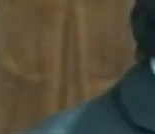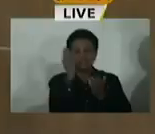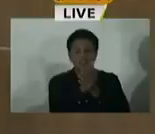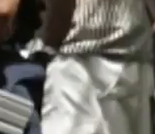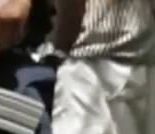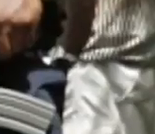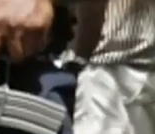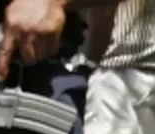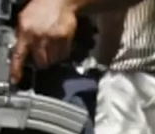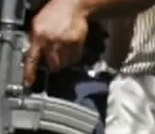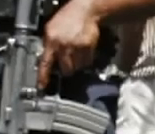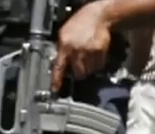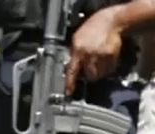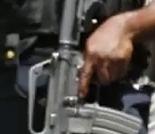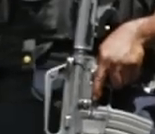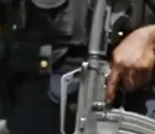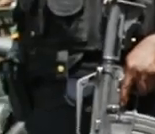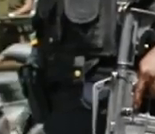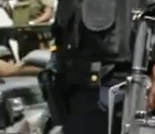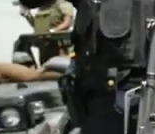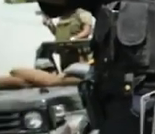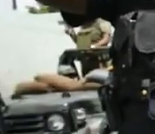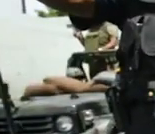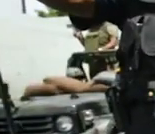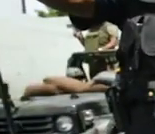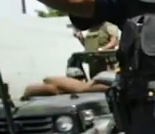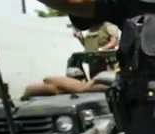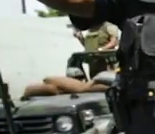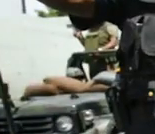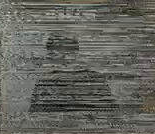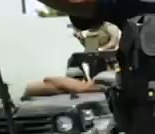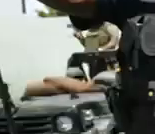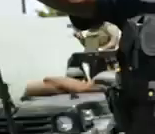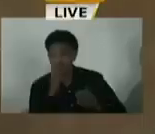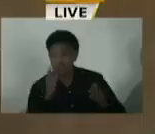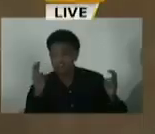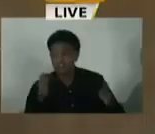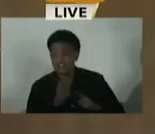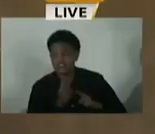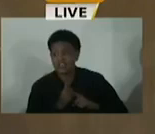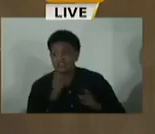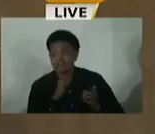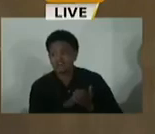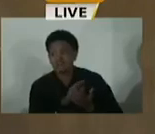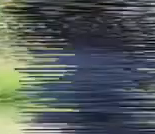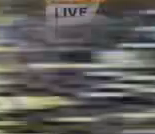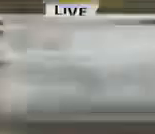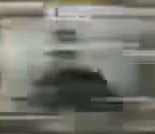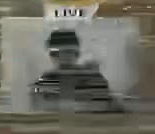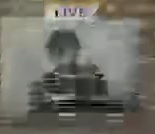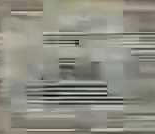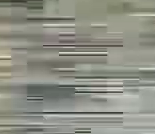all to suggest that the Jamaican people cannot be secure without a state of emergency. The record of prosecuting gang offences